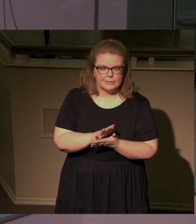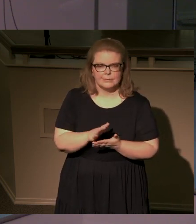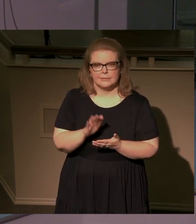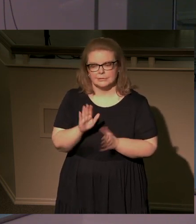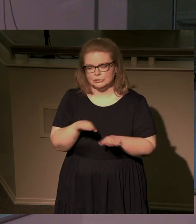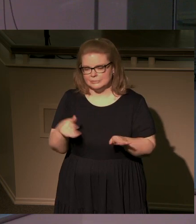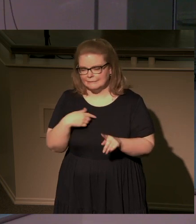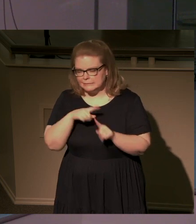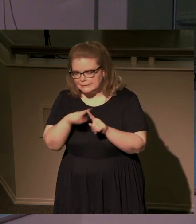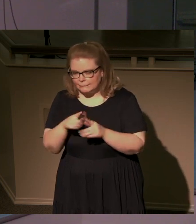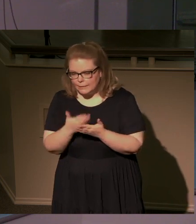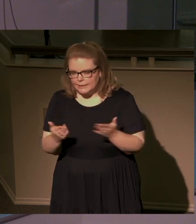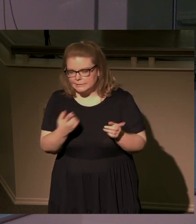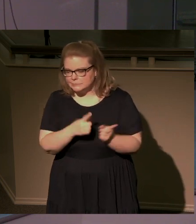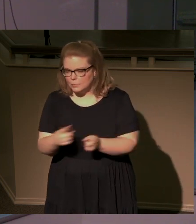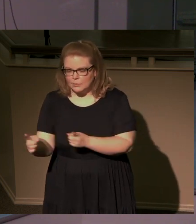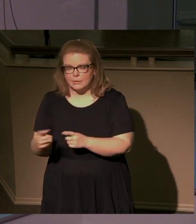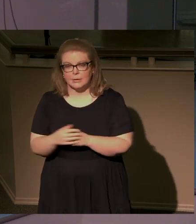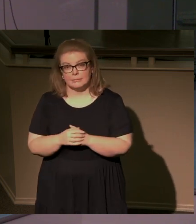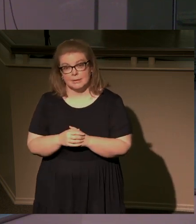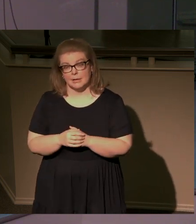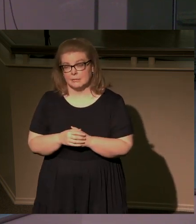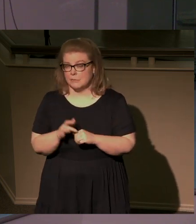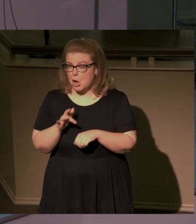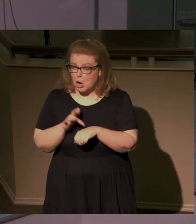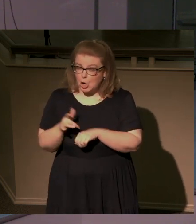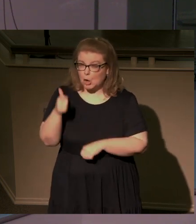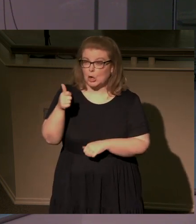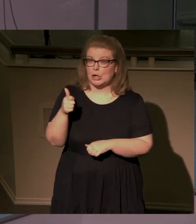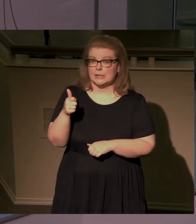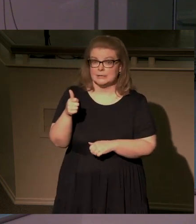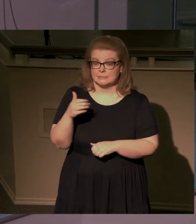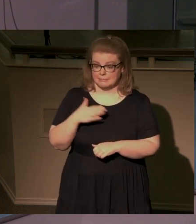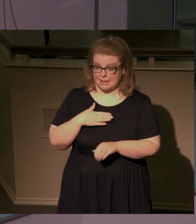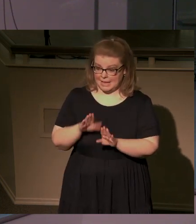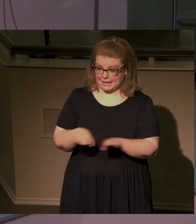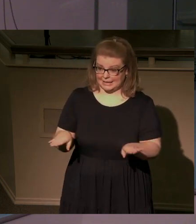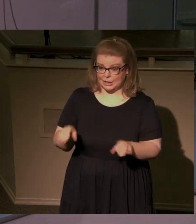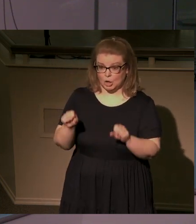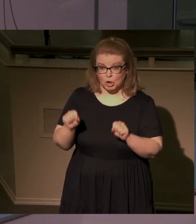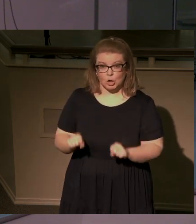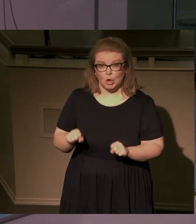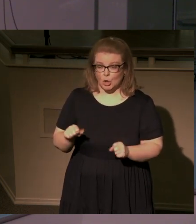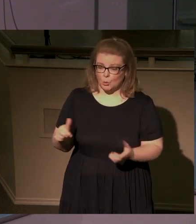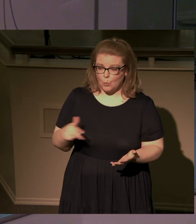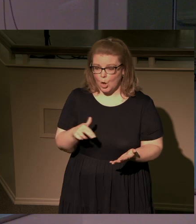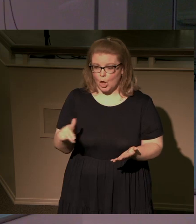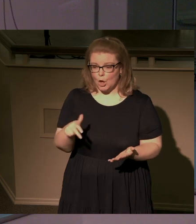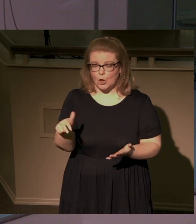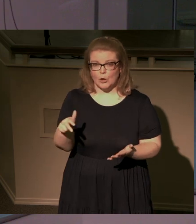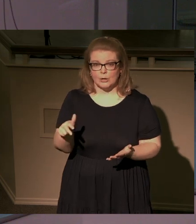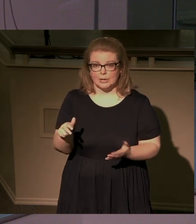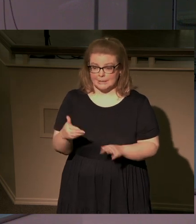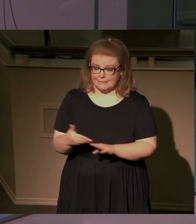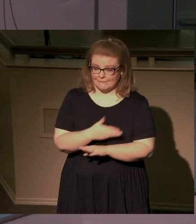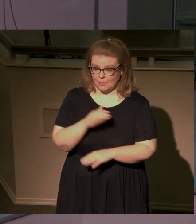things. But from the earliest that my kids could toddle, and even before that, because they could smell